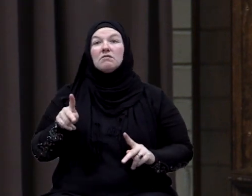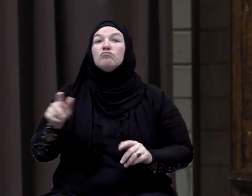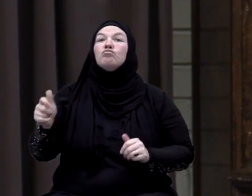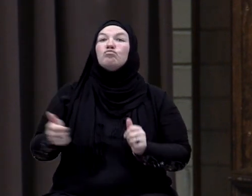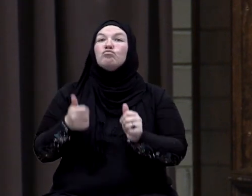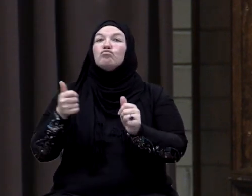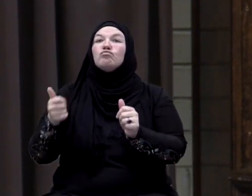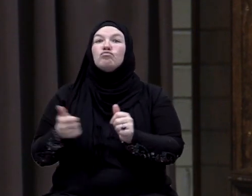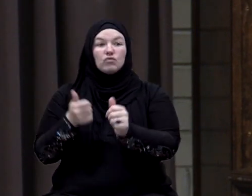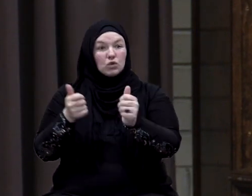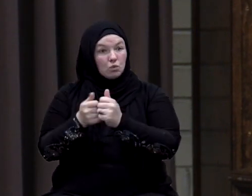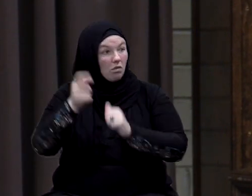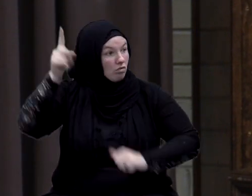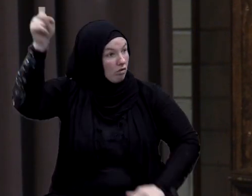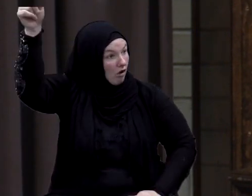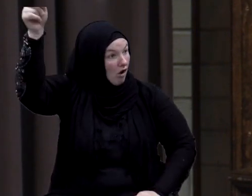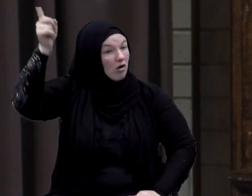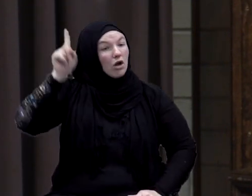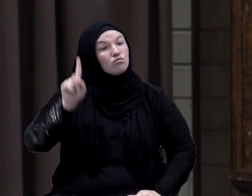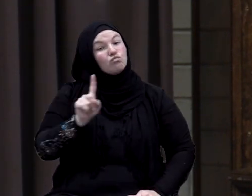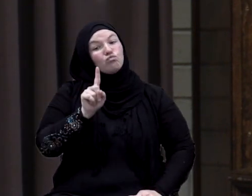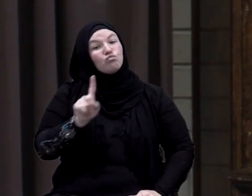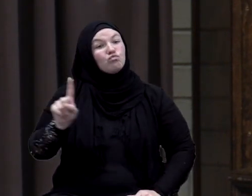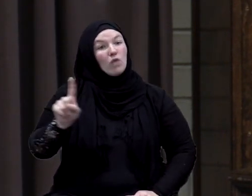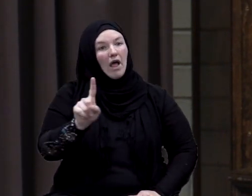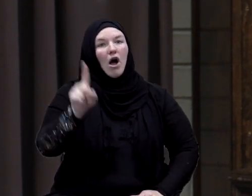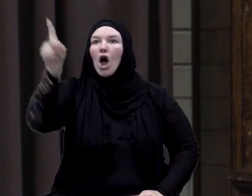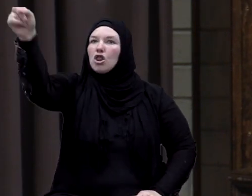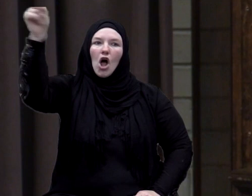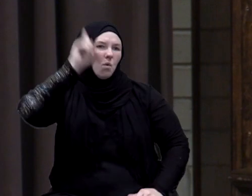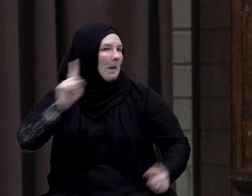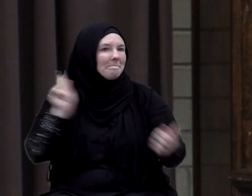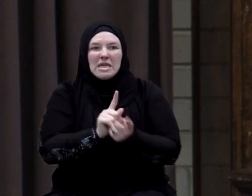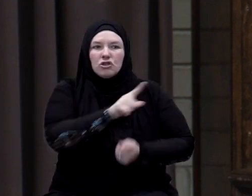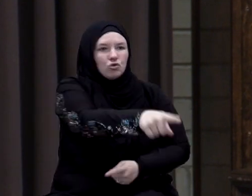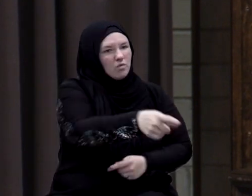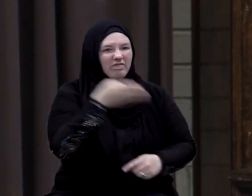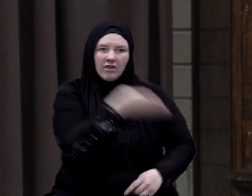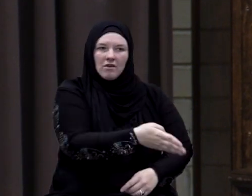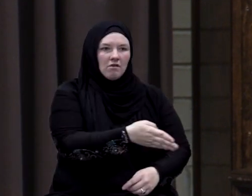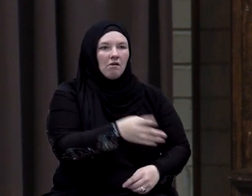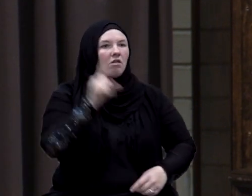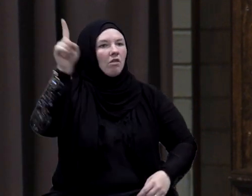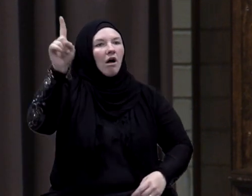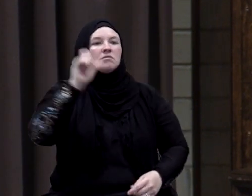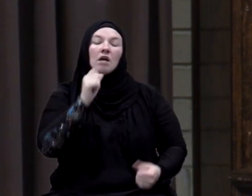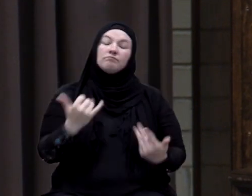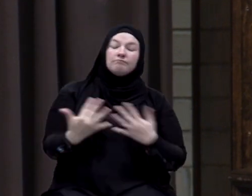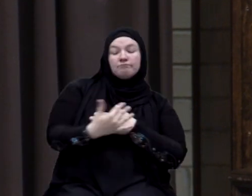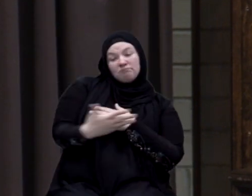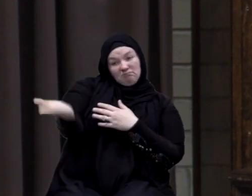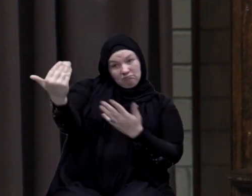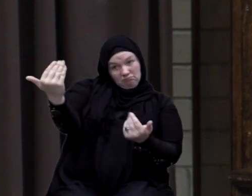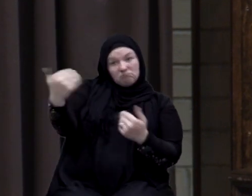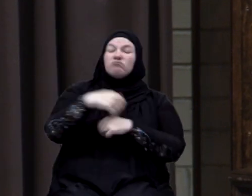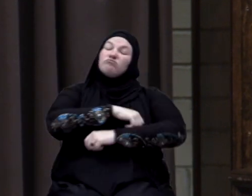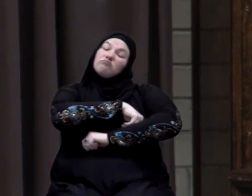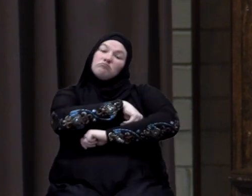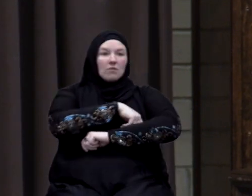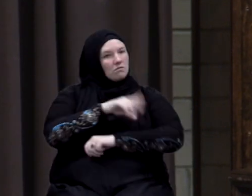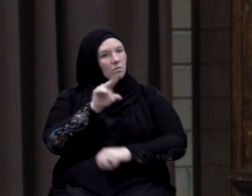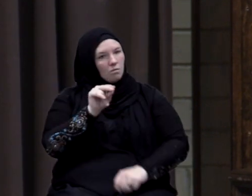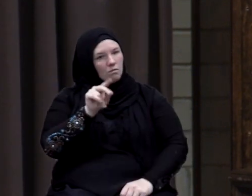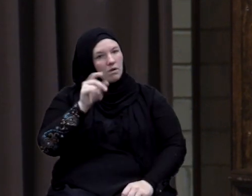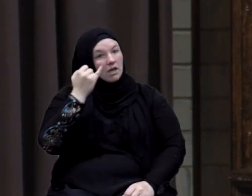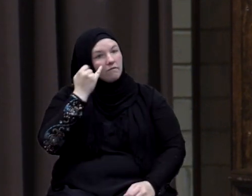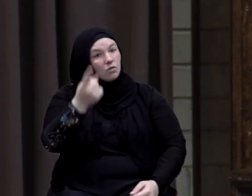Subhanallah. He is trying. He is trying to endear us to